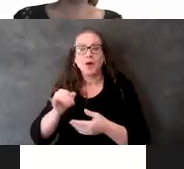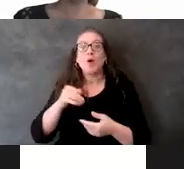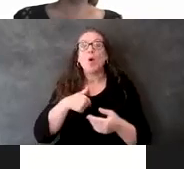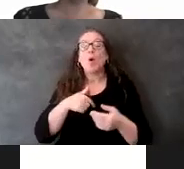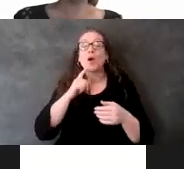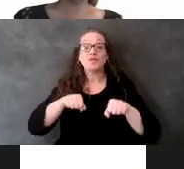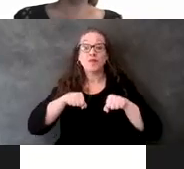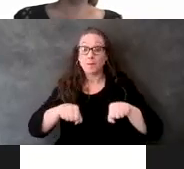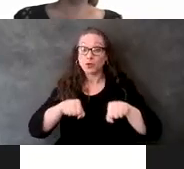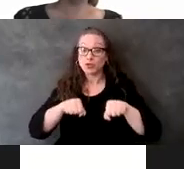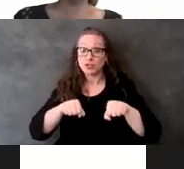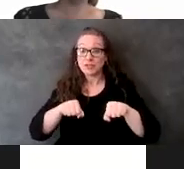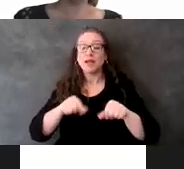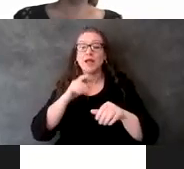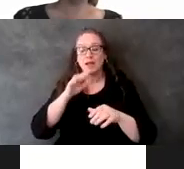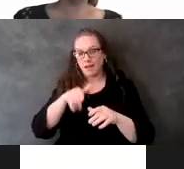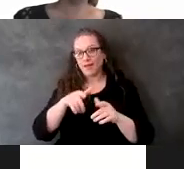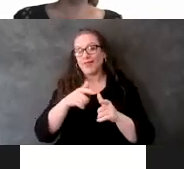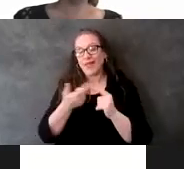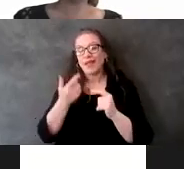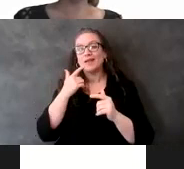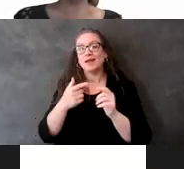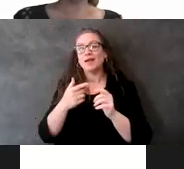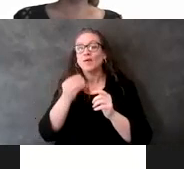da da da when you come out of the store, right?